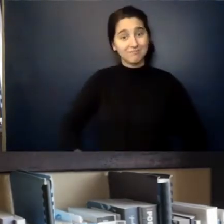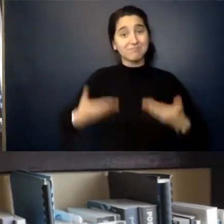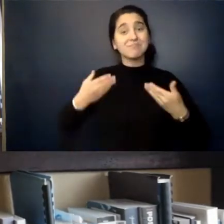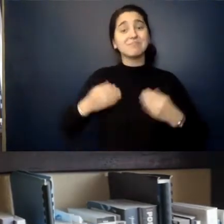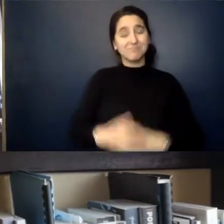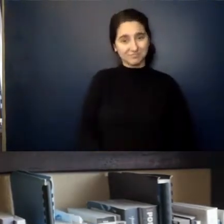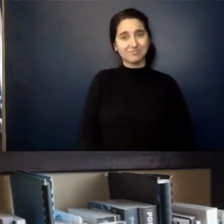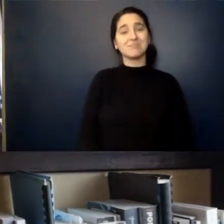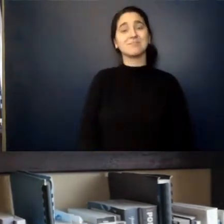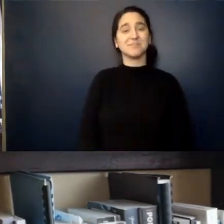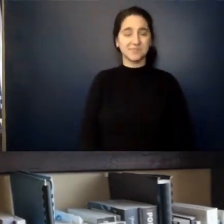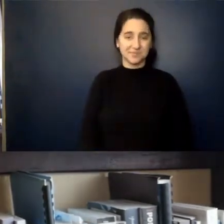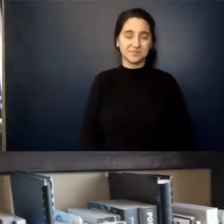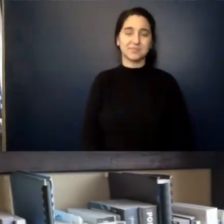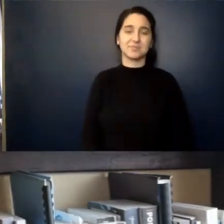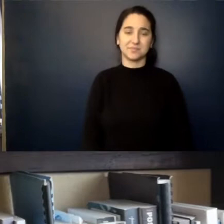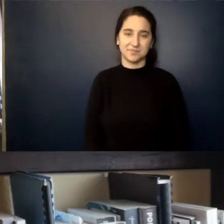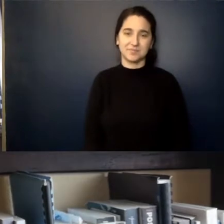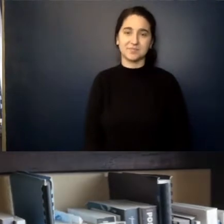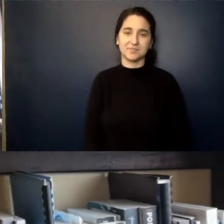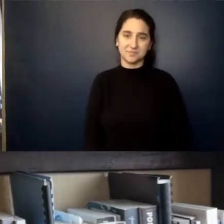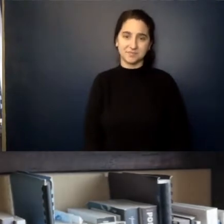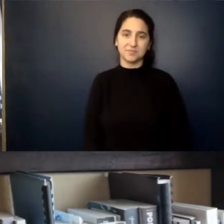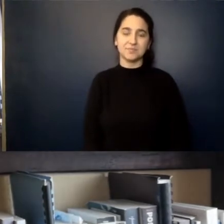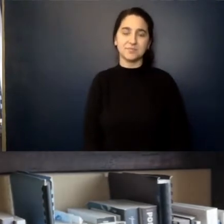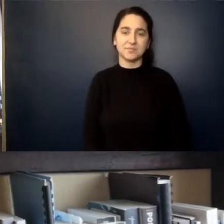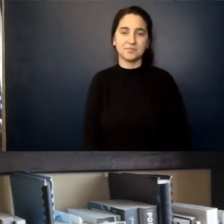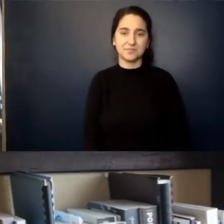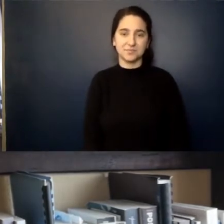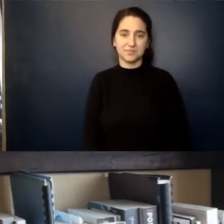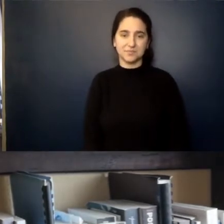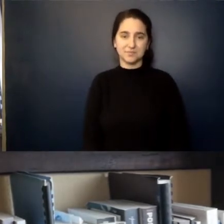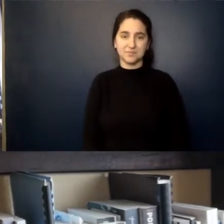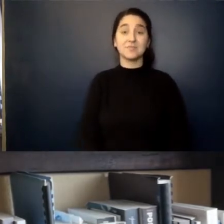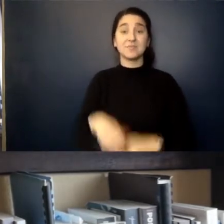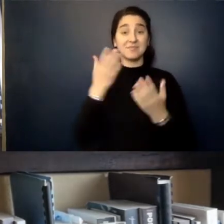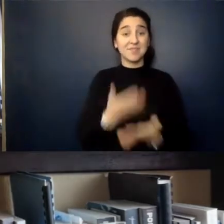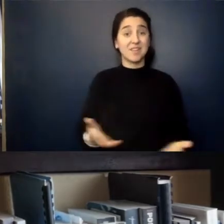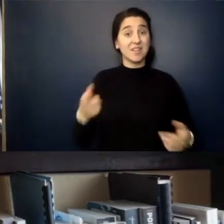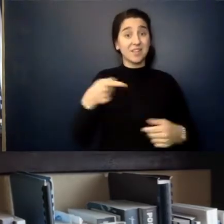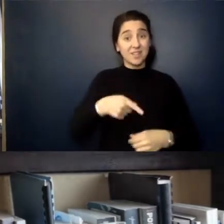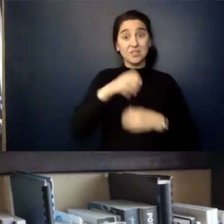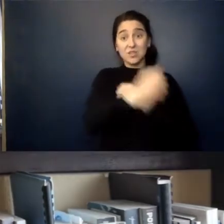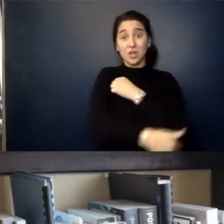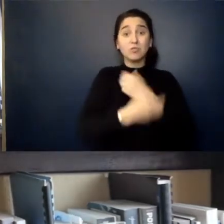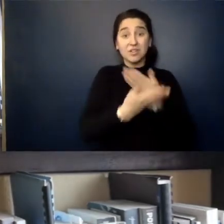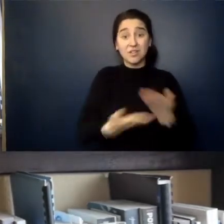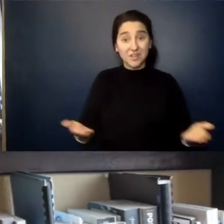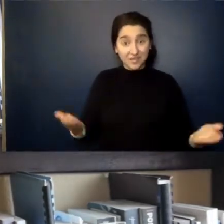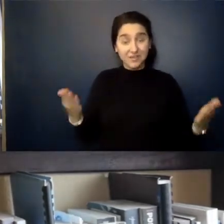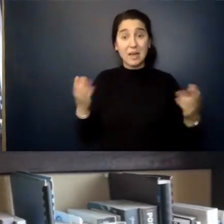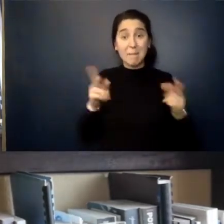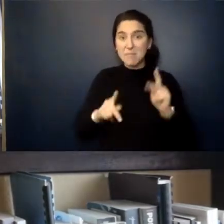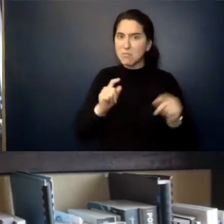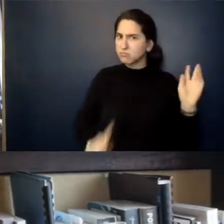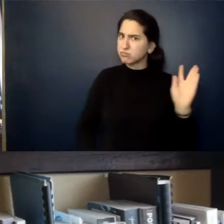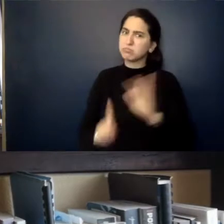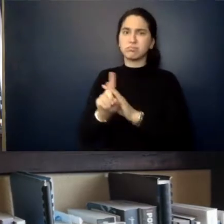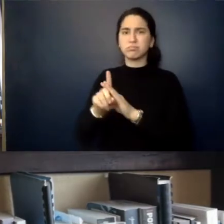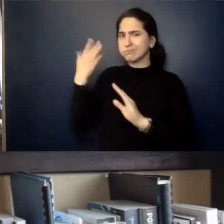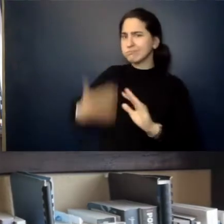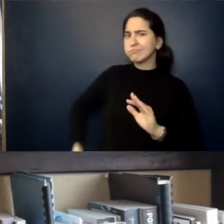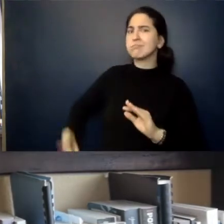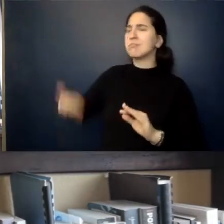justice are reflected in what you are looking for, working for,